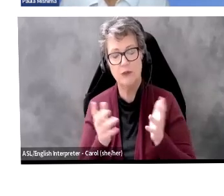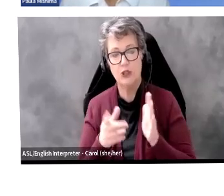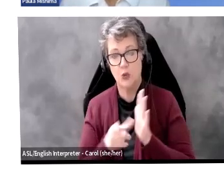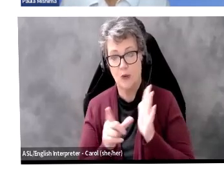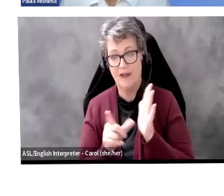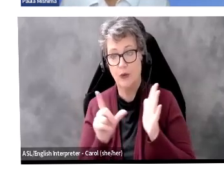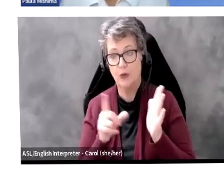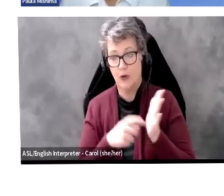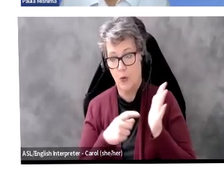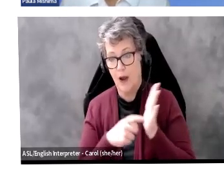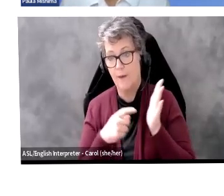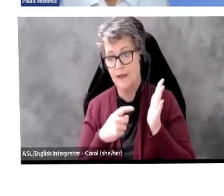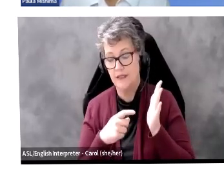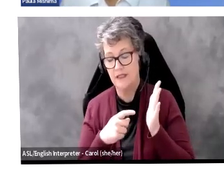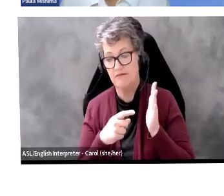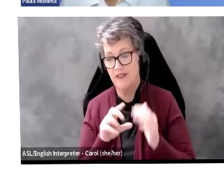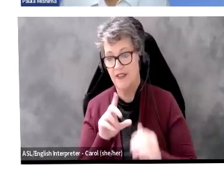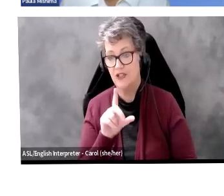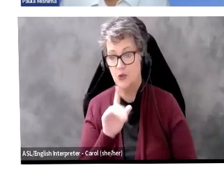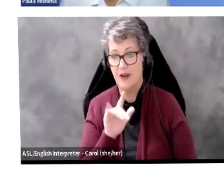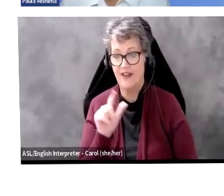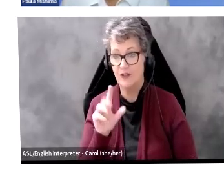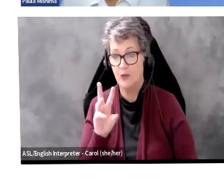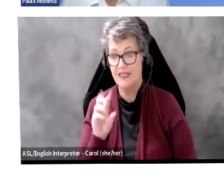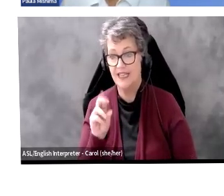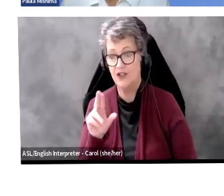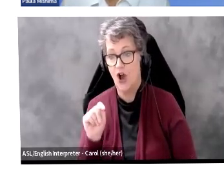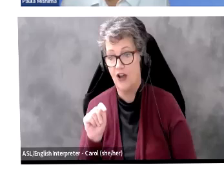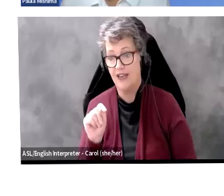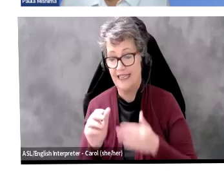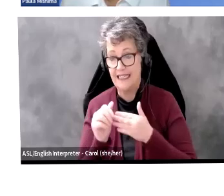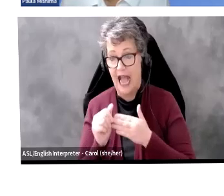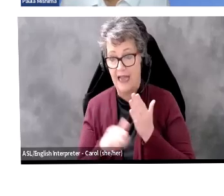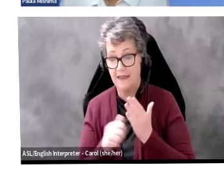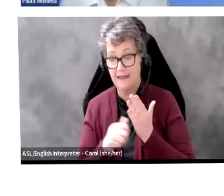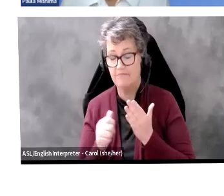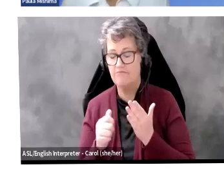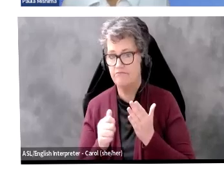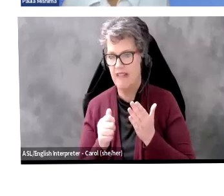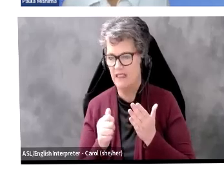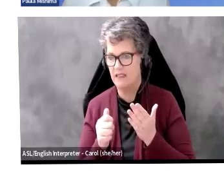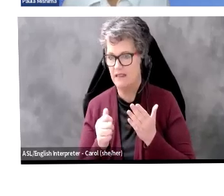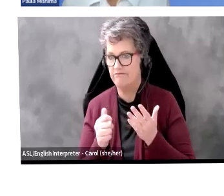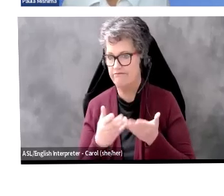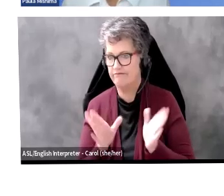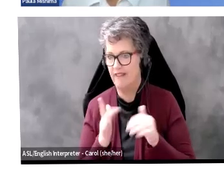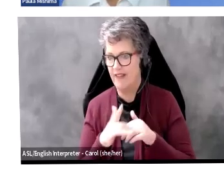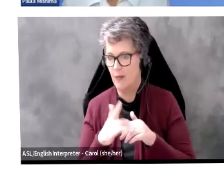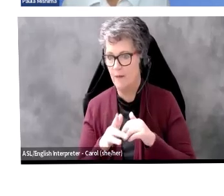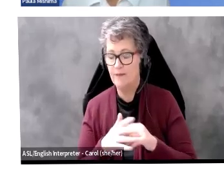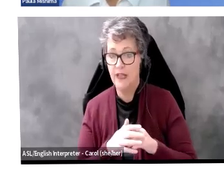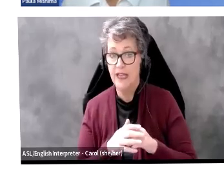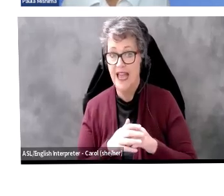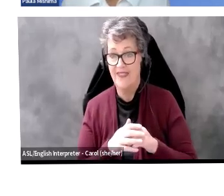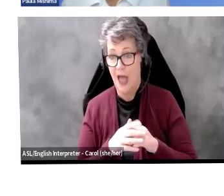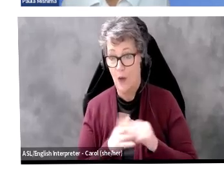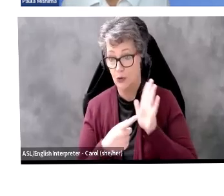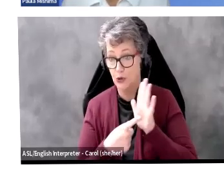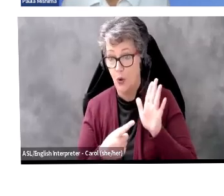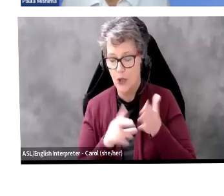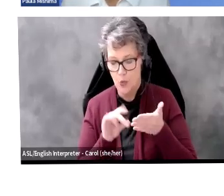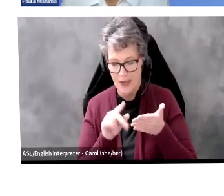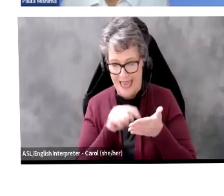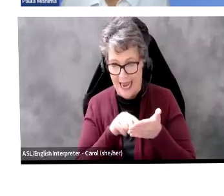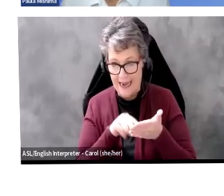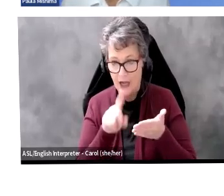review the requirements in the 25-26 audit guide, which is now available, because that will really tell you what type of data